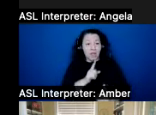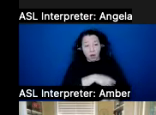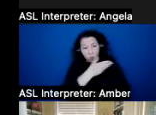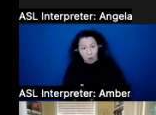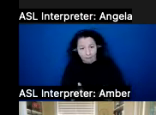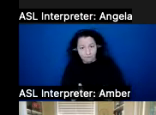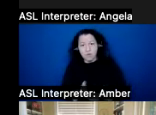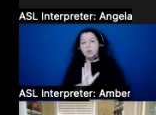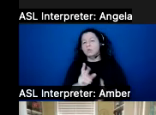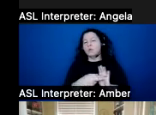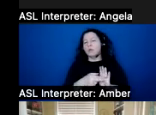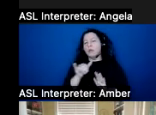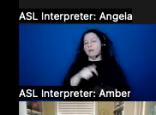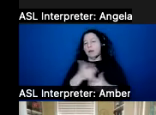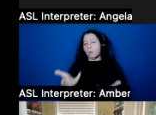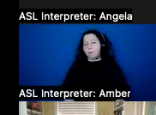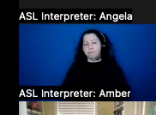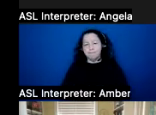your role then?